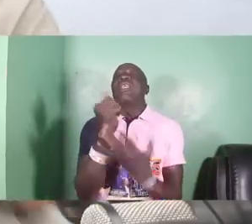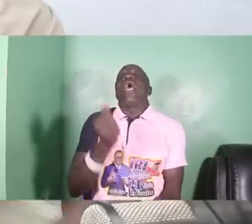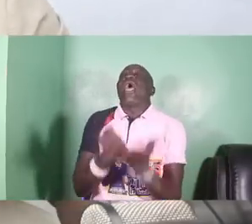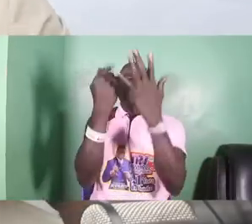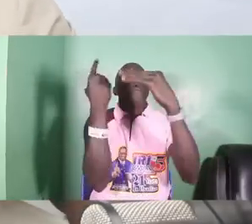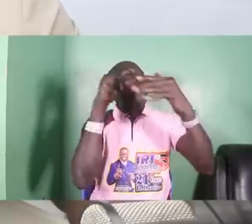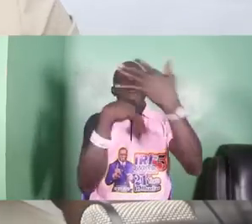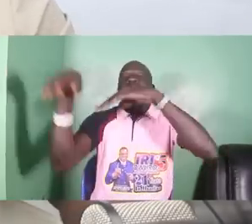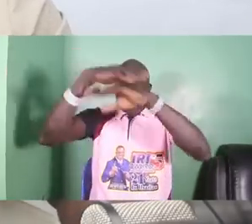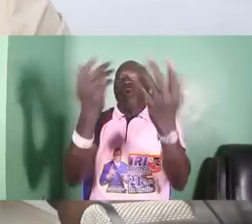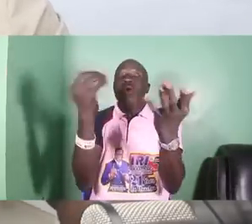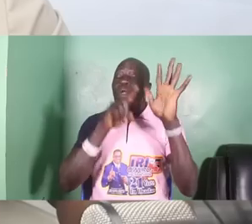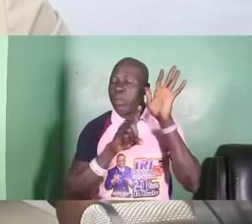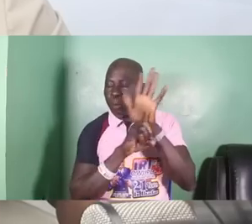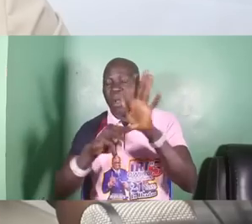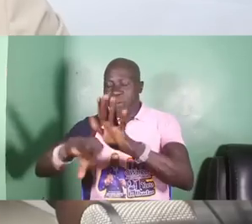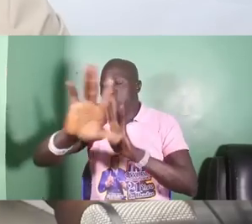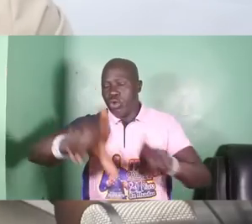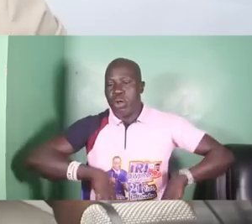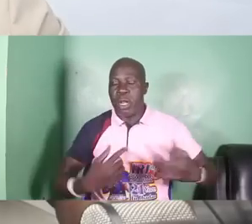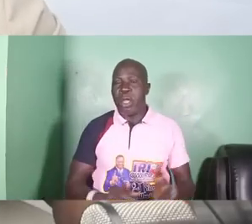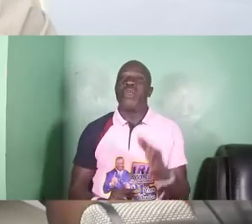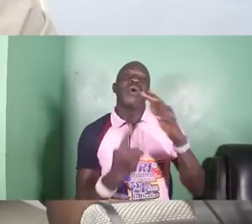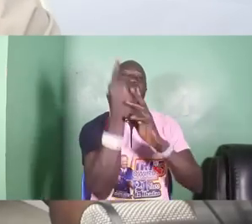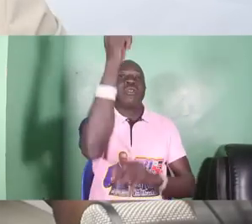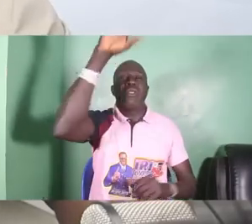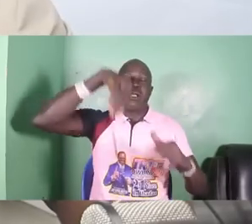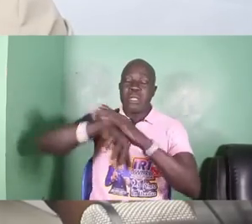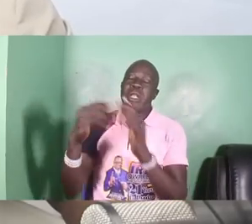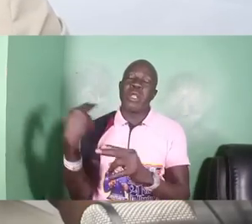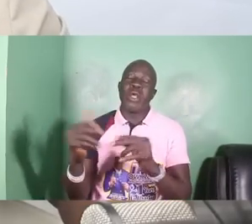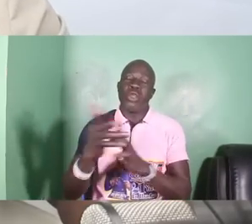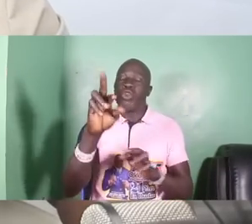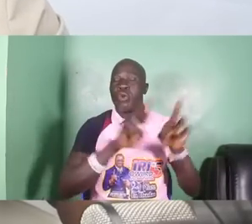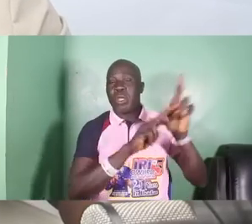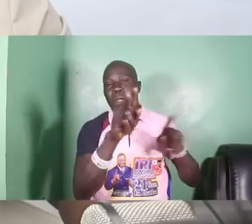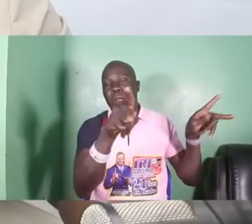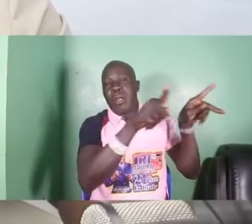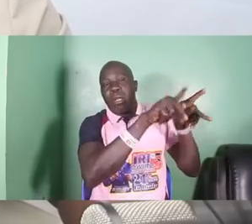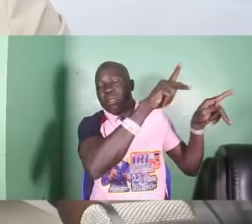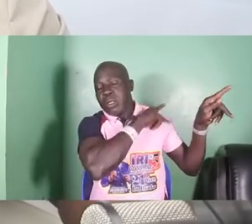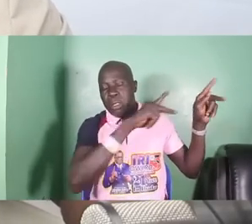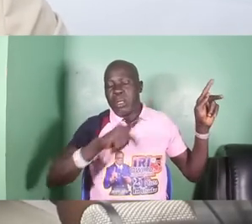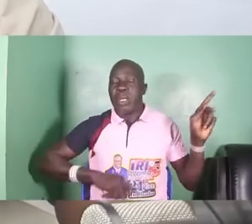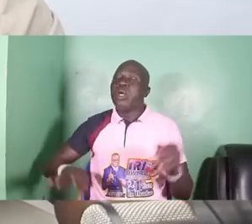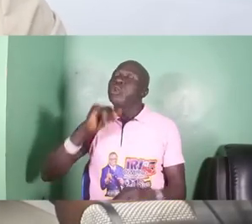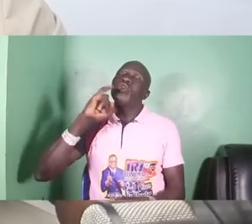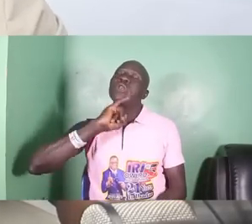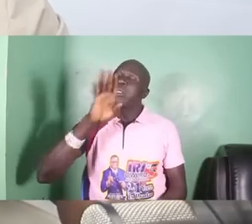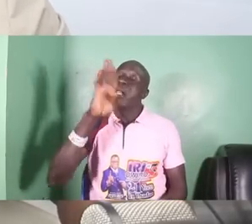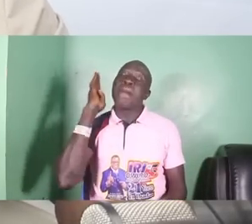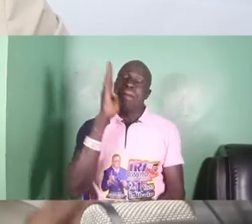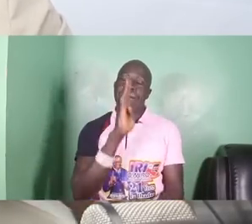o amen van help will manifest iwa ta yo ni gbogbo amen you were seed in all the sebi oba amen rain has came be ni